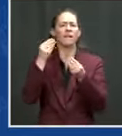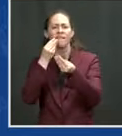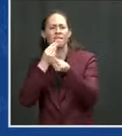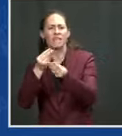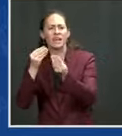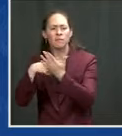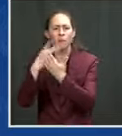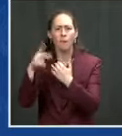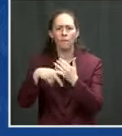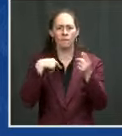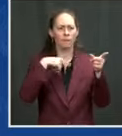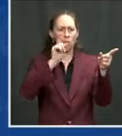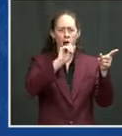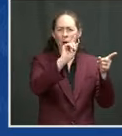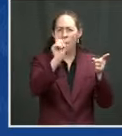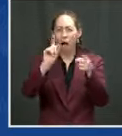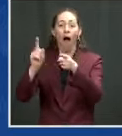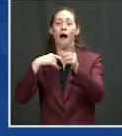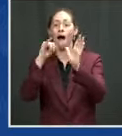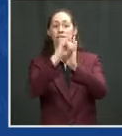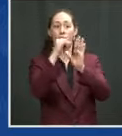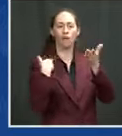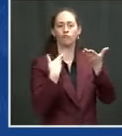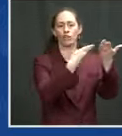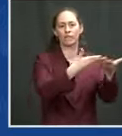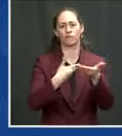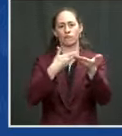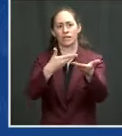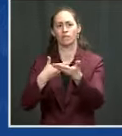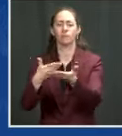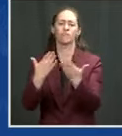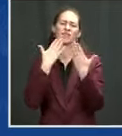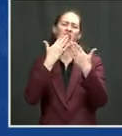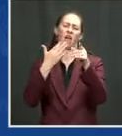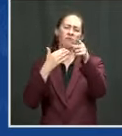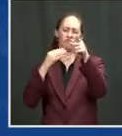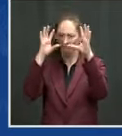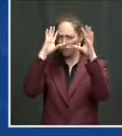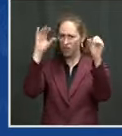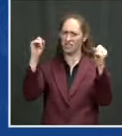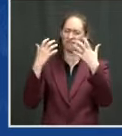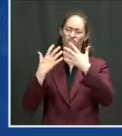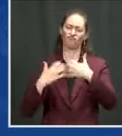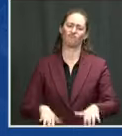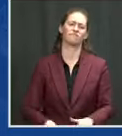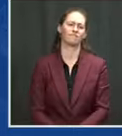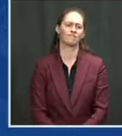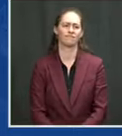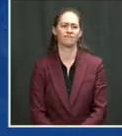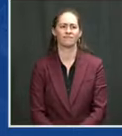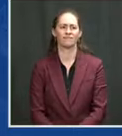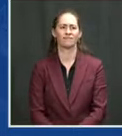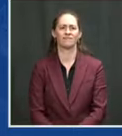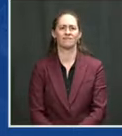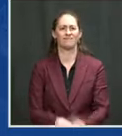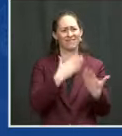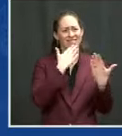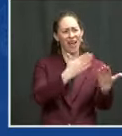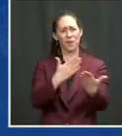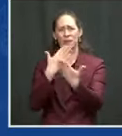So, thank you for doing this, Mr. President. Well, thank you both for what you guys are doing. And one of the things that